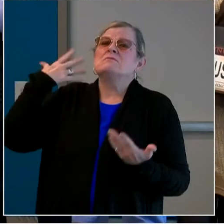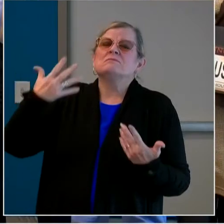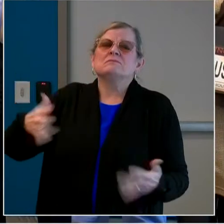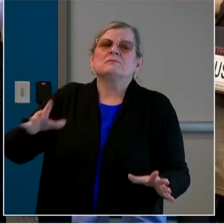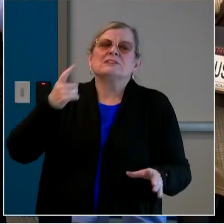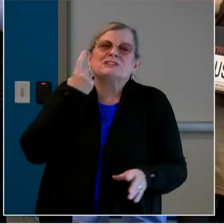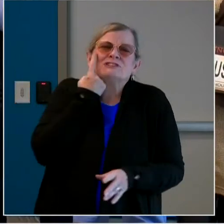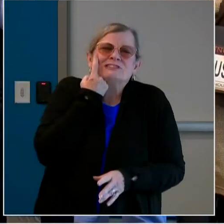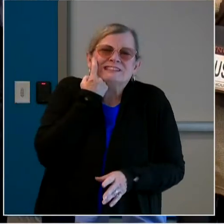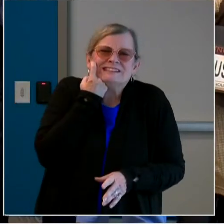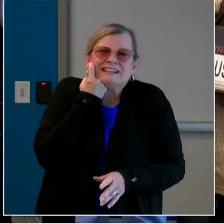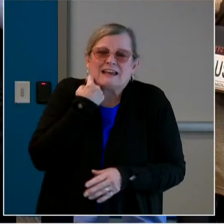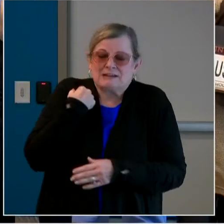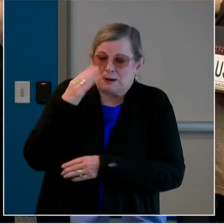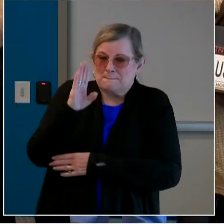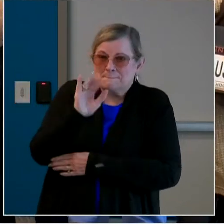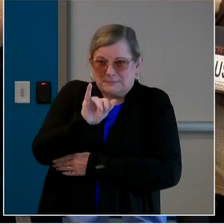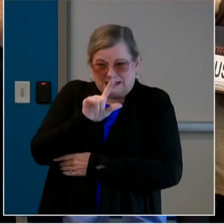a